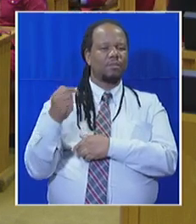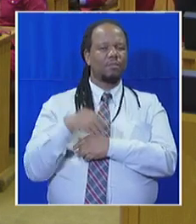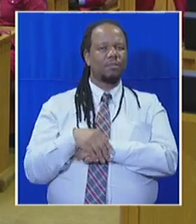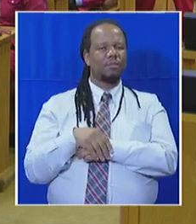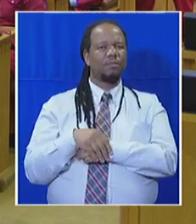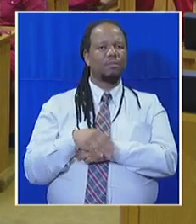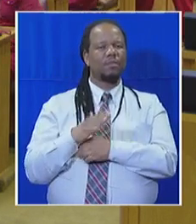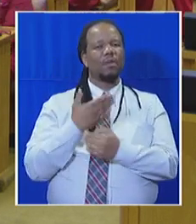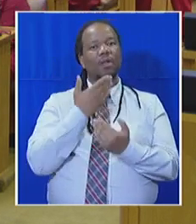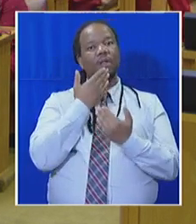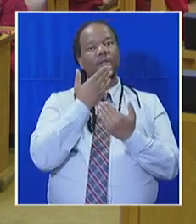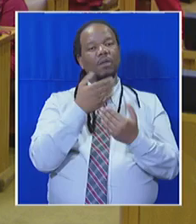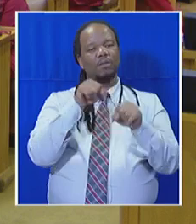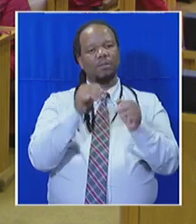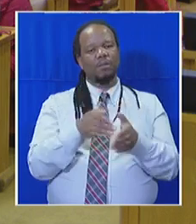Enkosi Sihlalo,